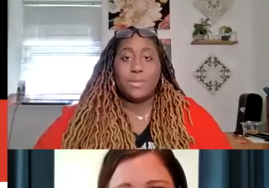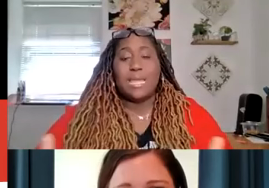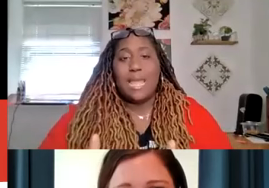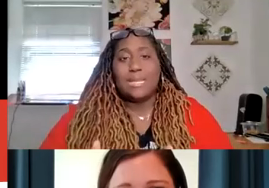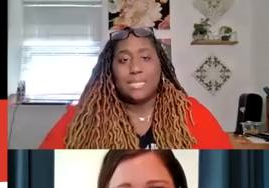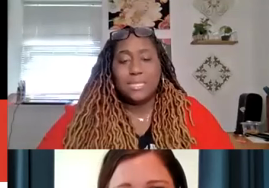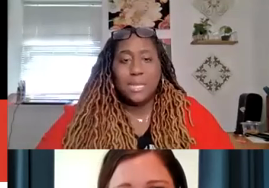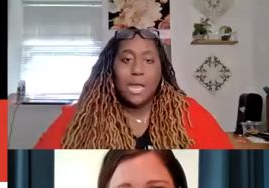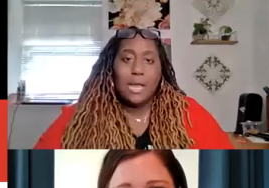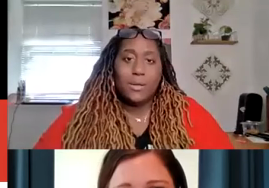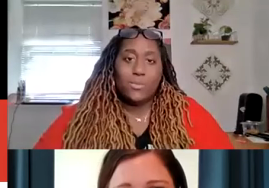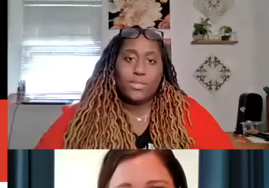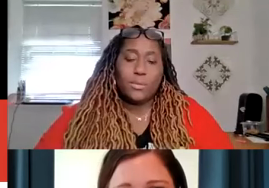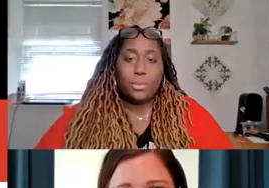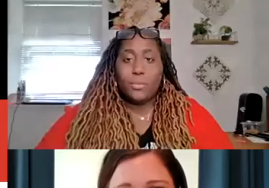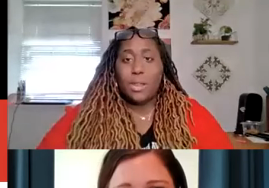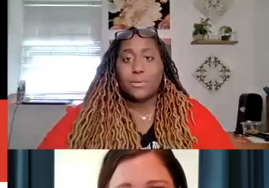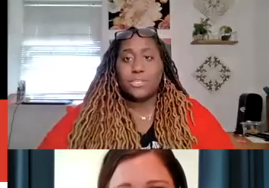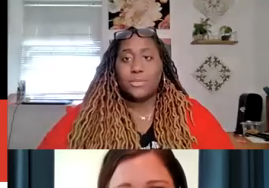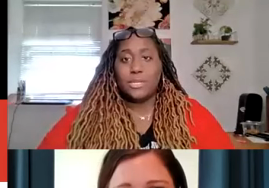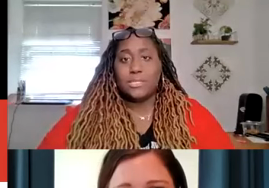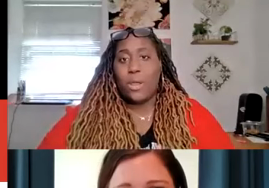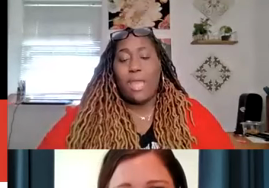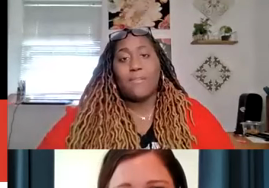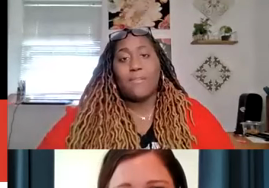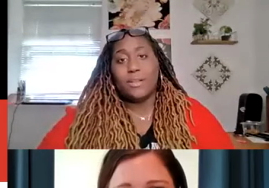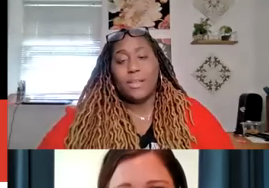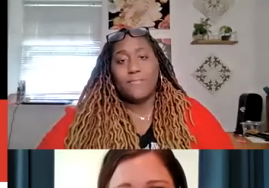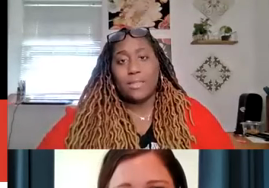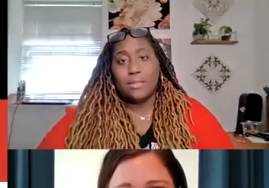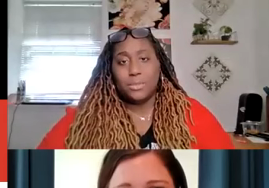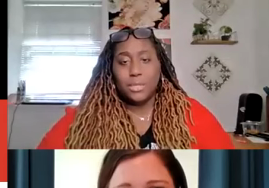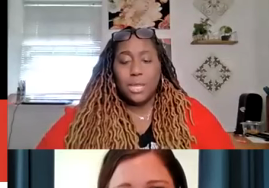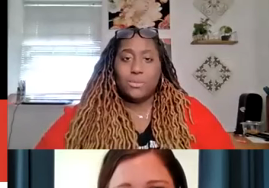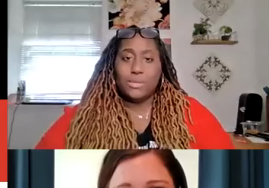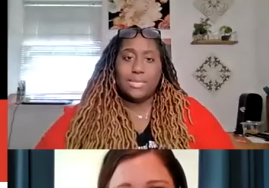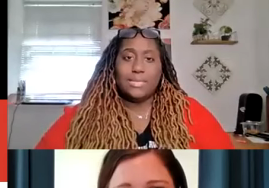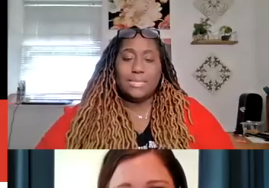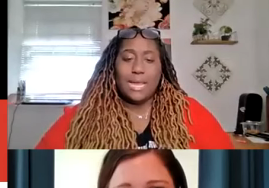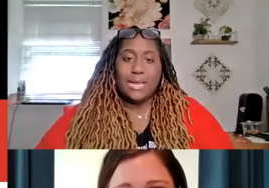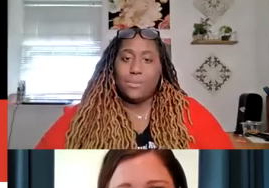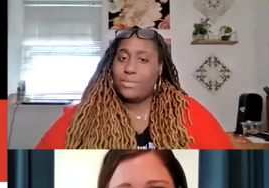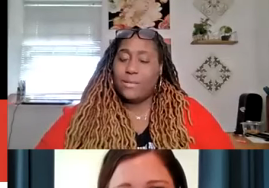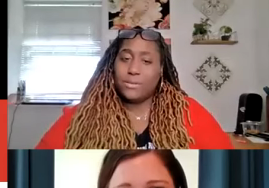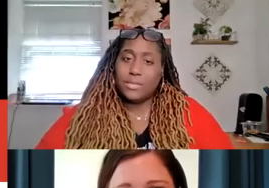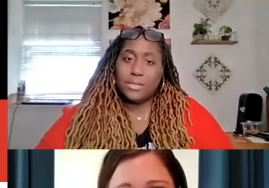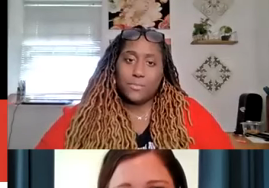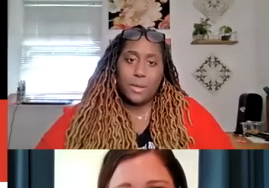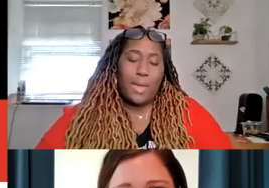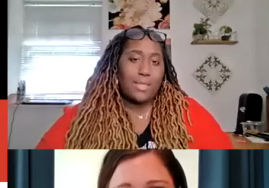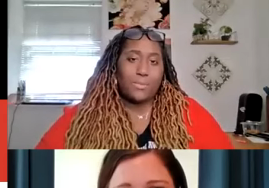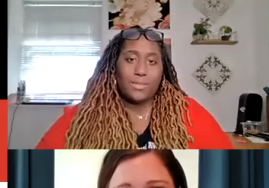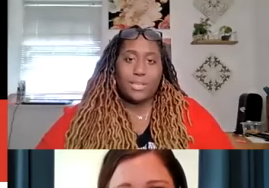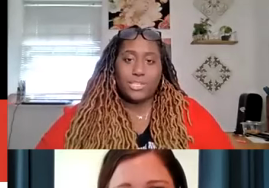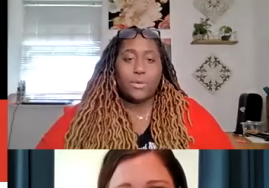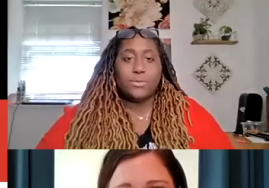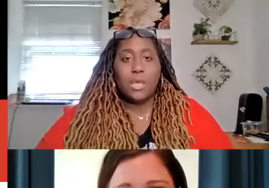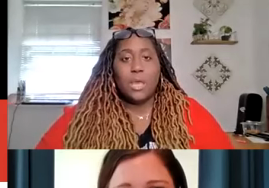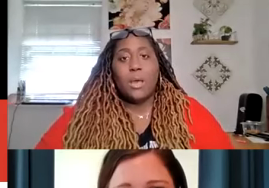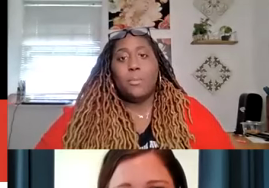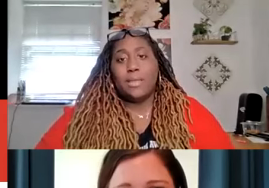be reconnected with employment opportunities wherever available within whatever career pathway